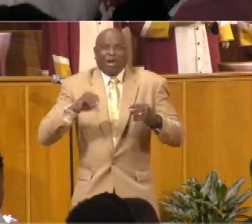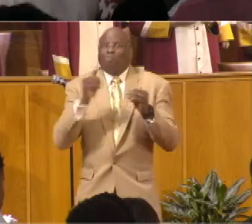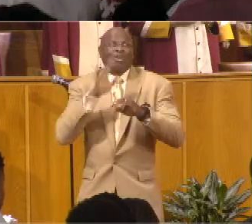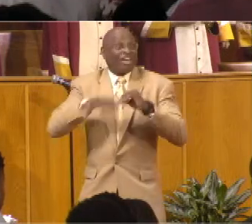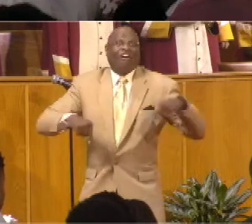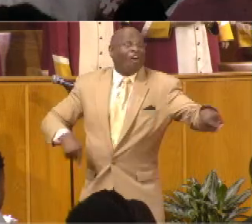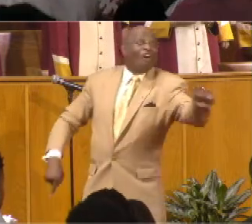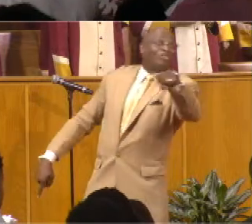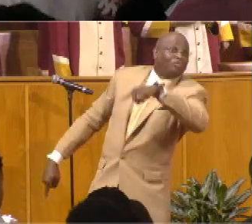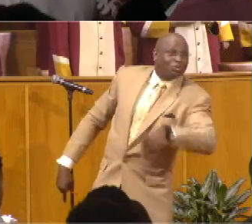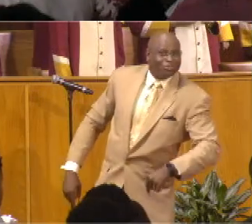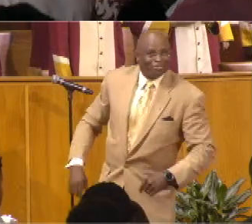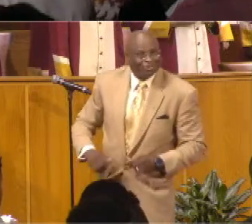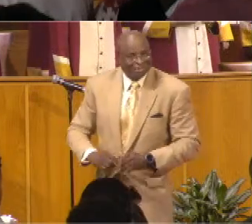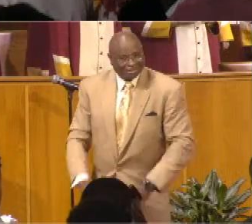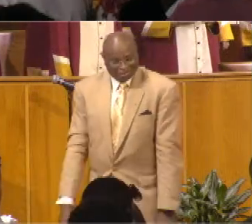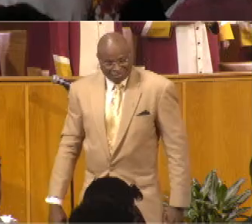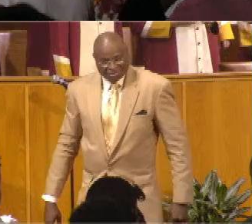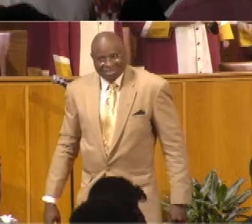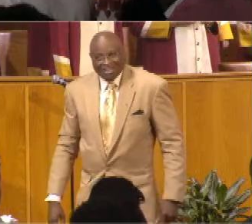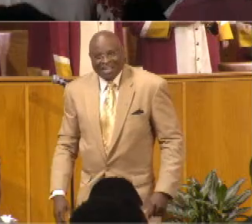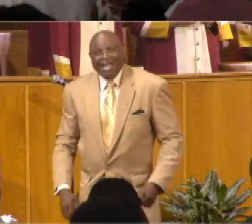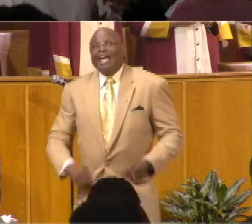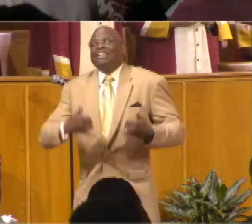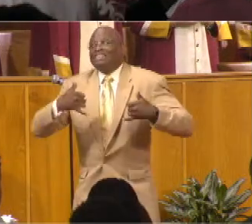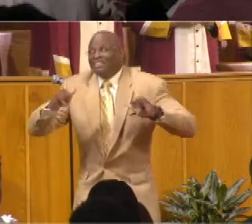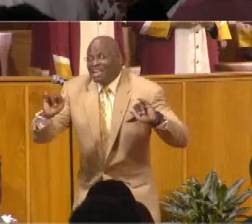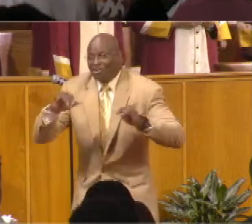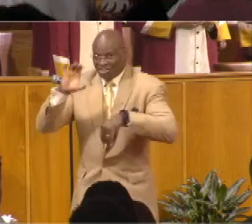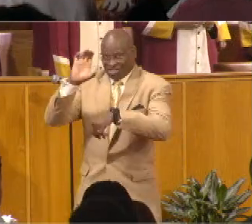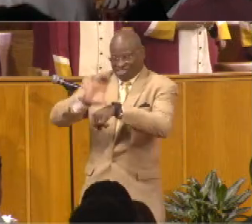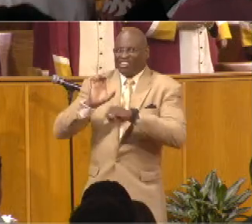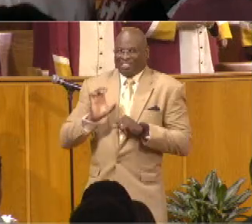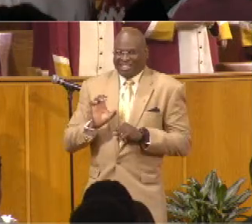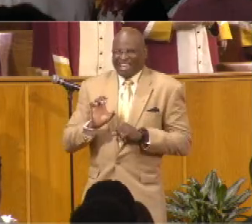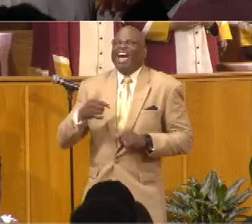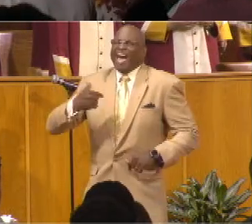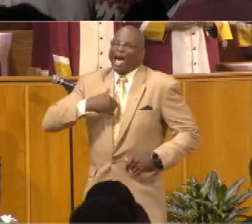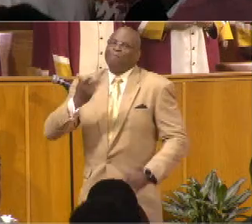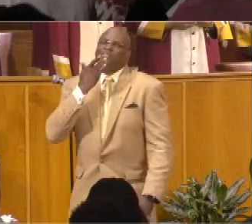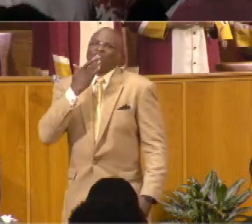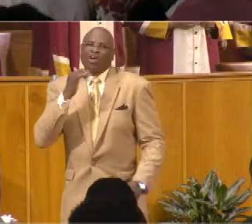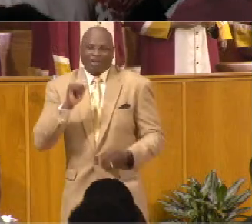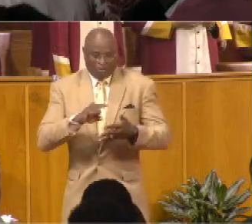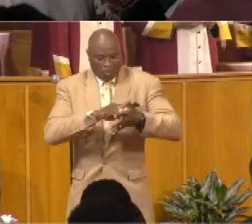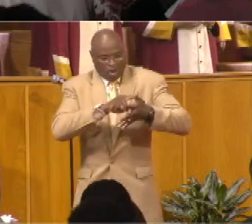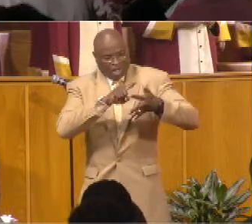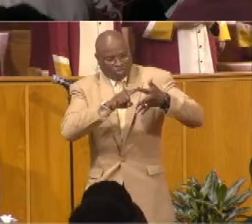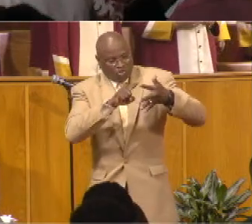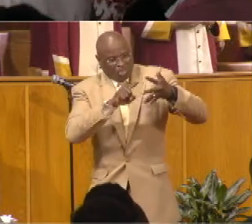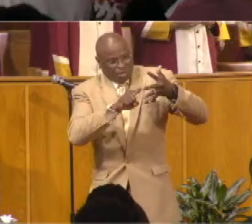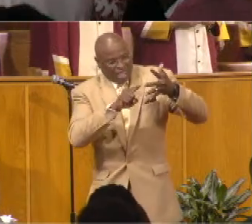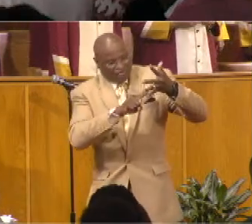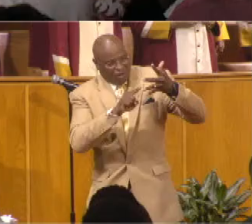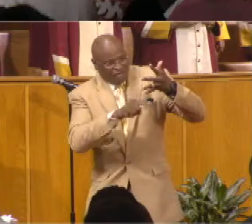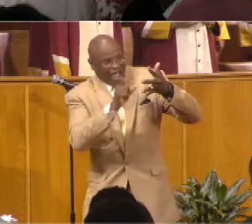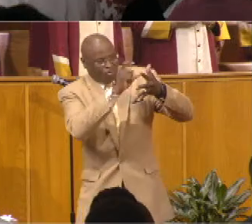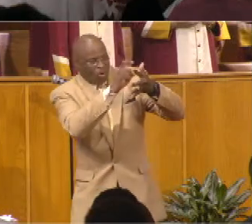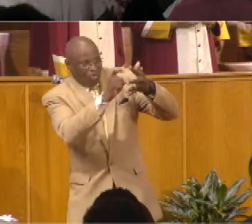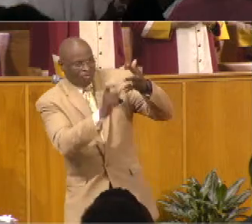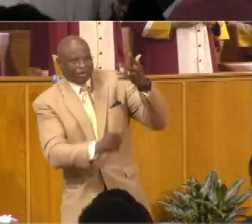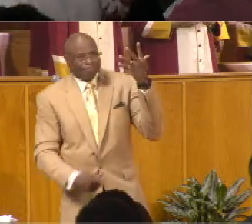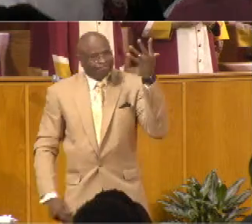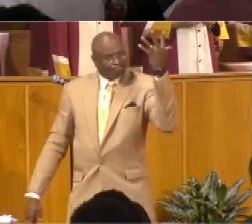all y'all put together. Yet in the church, I would rather speak five words with my